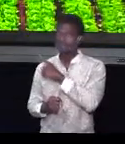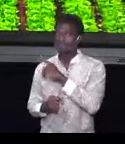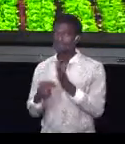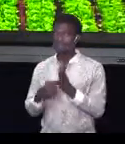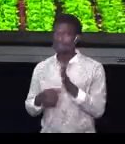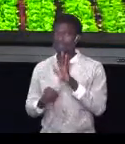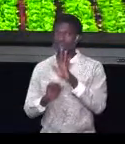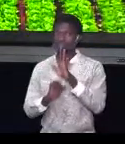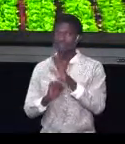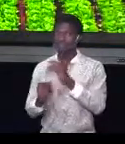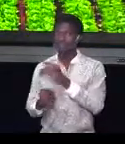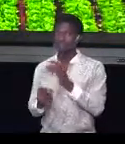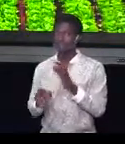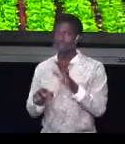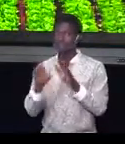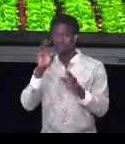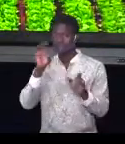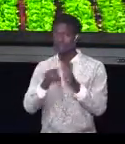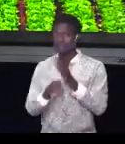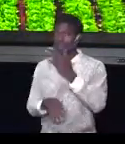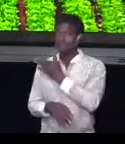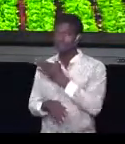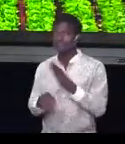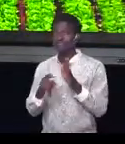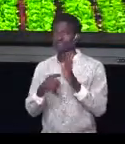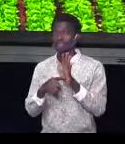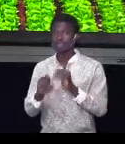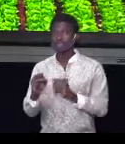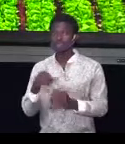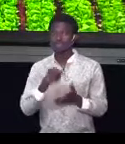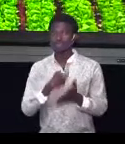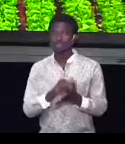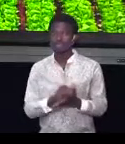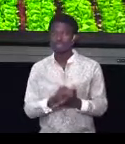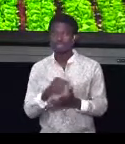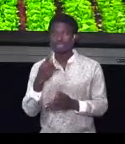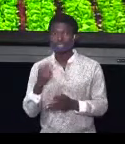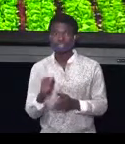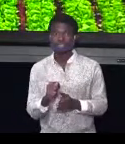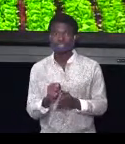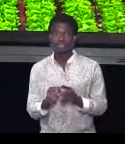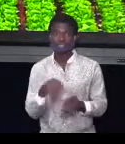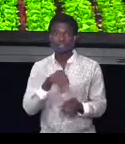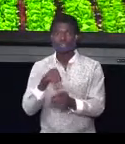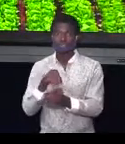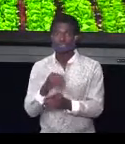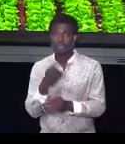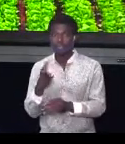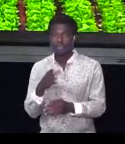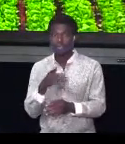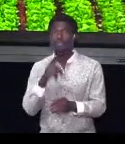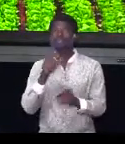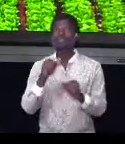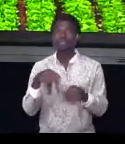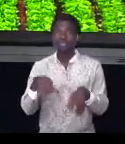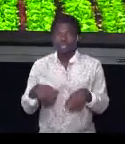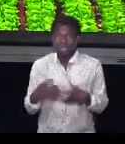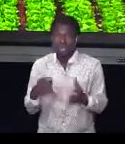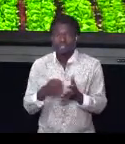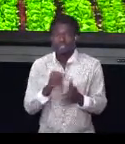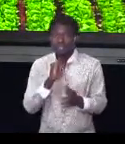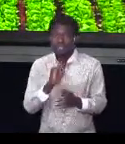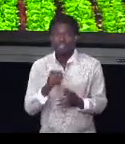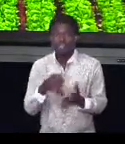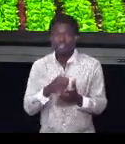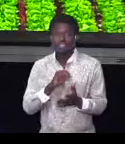Let's look at this picture here. This is showing that the vegetation here, we can see how it